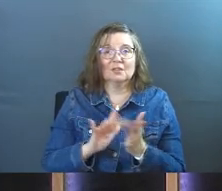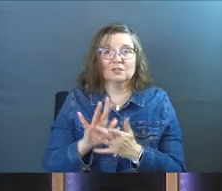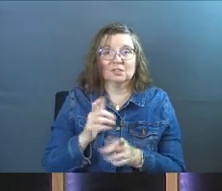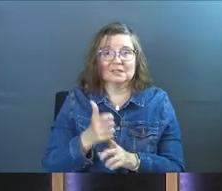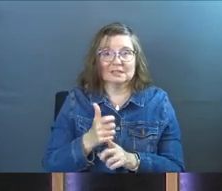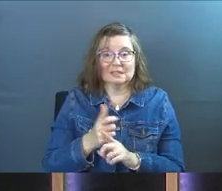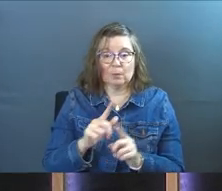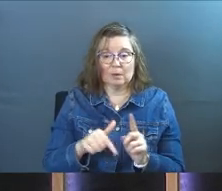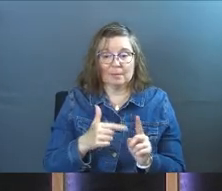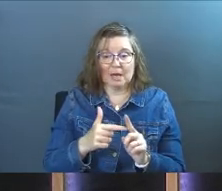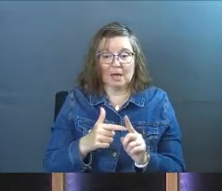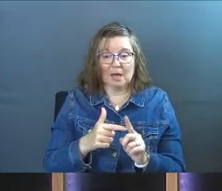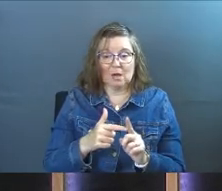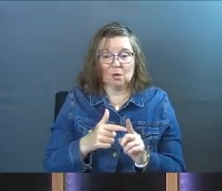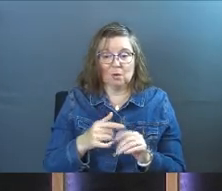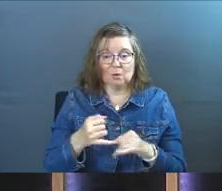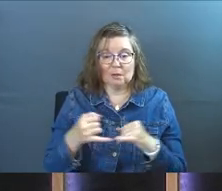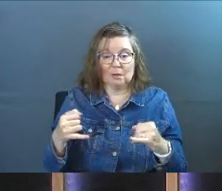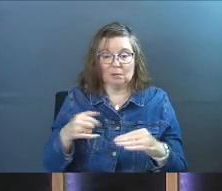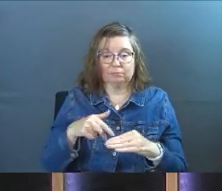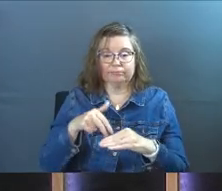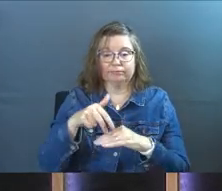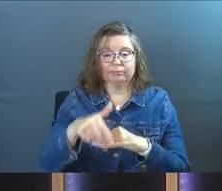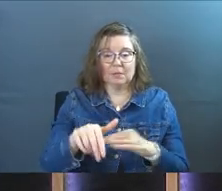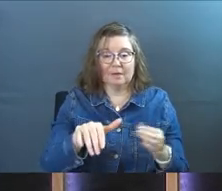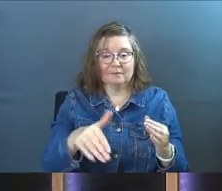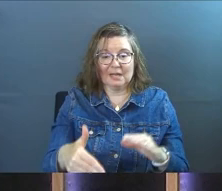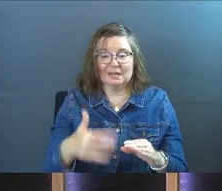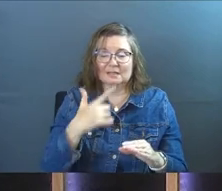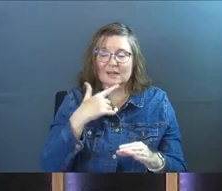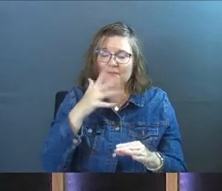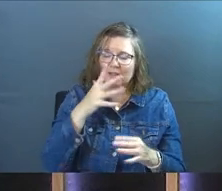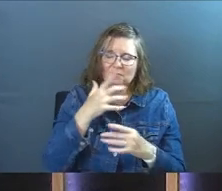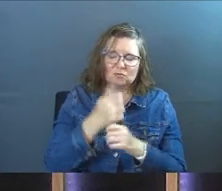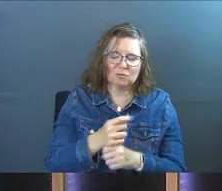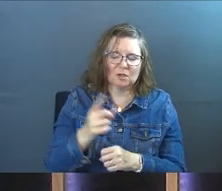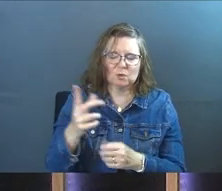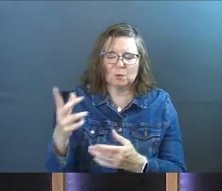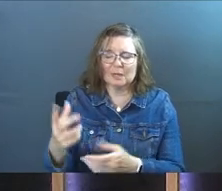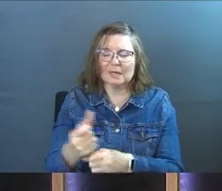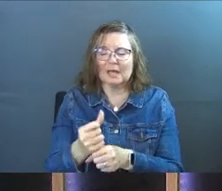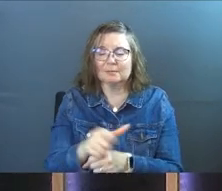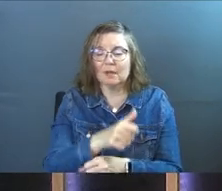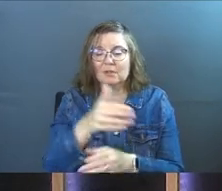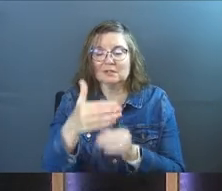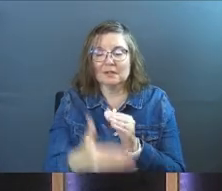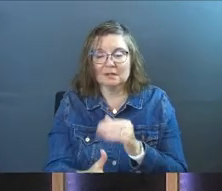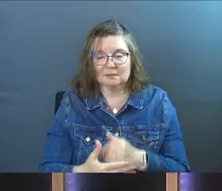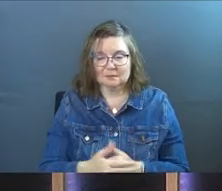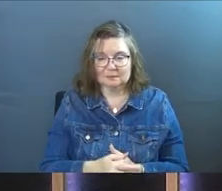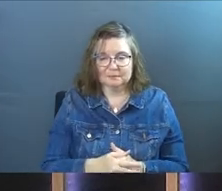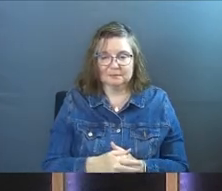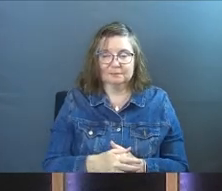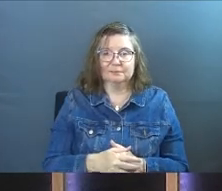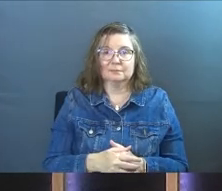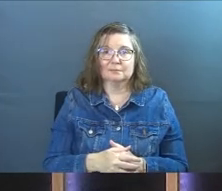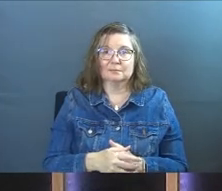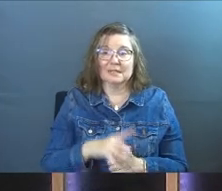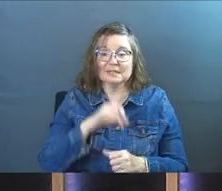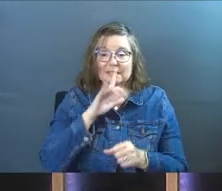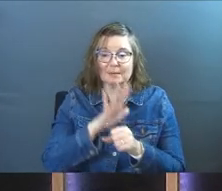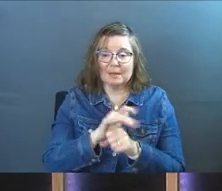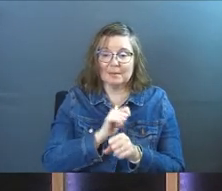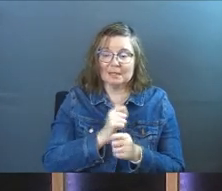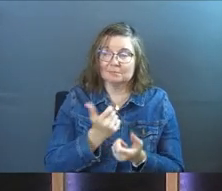himself, when he's about to cross the line of death, he says, "Father, I'm going to trust that you're going to catch me on the other side. So I'm